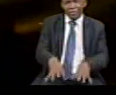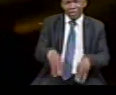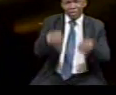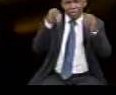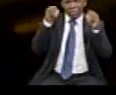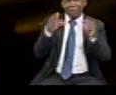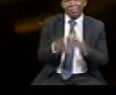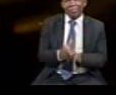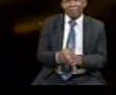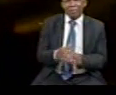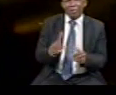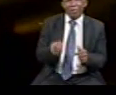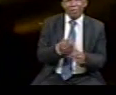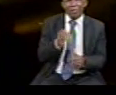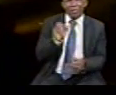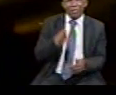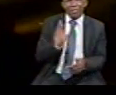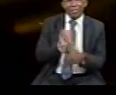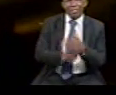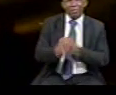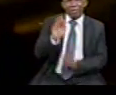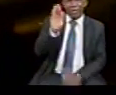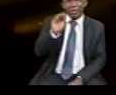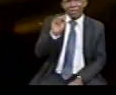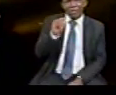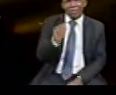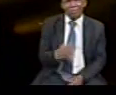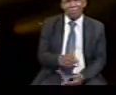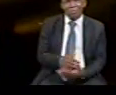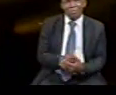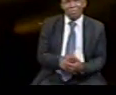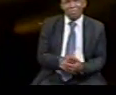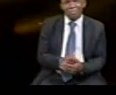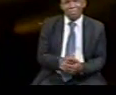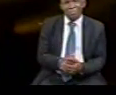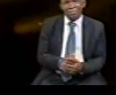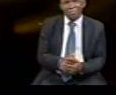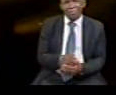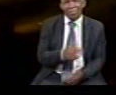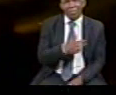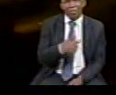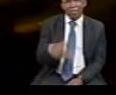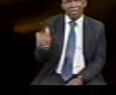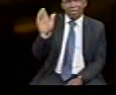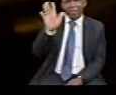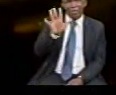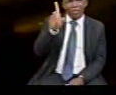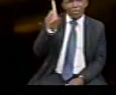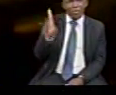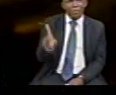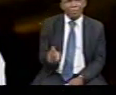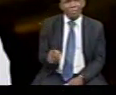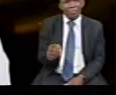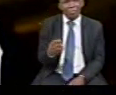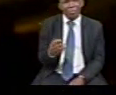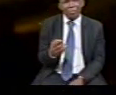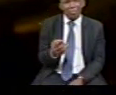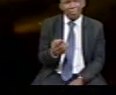chapter 15, I want to read verses 51